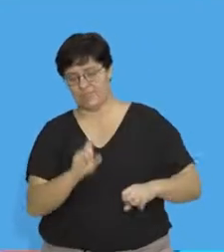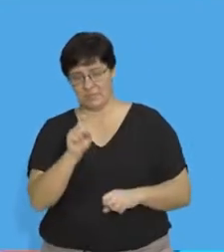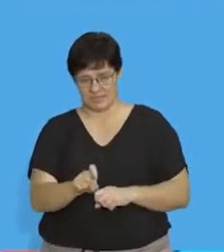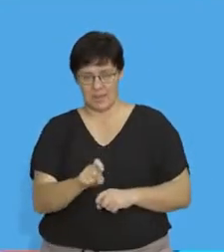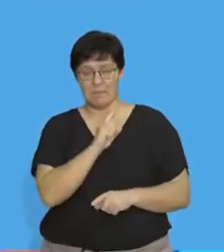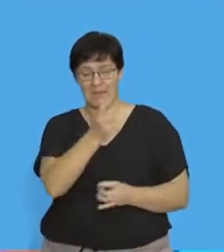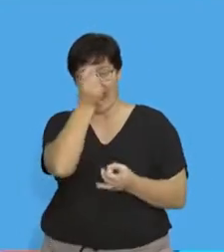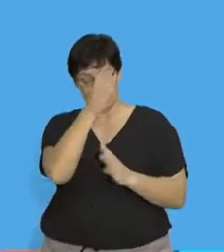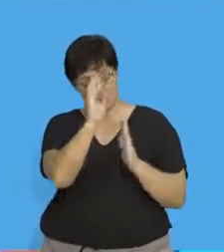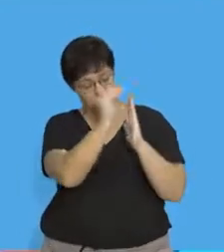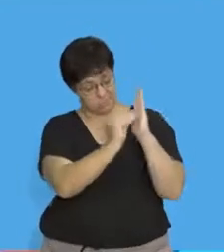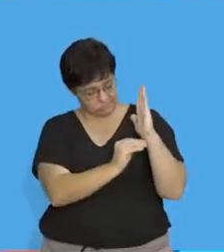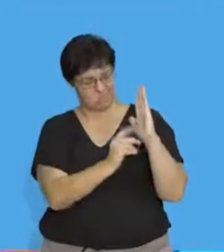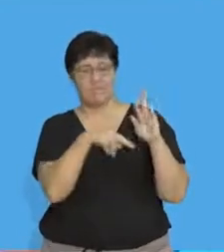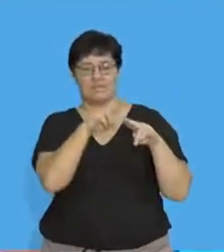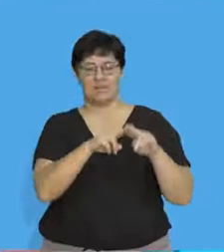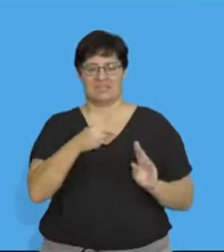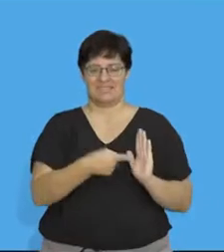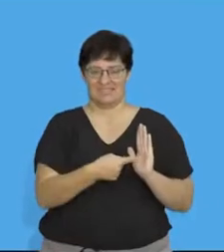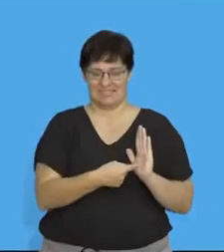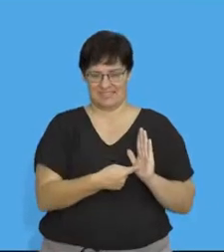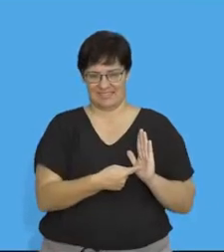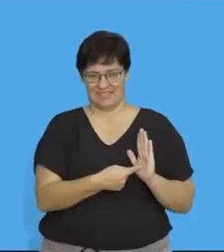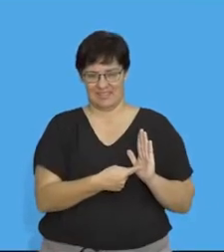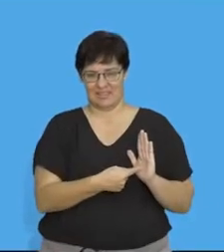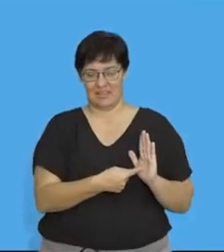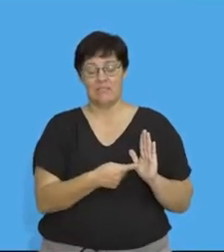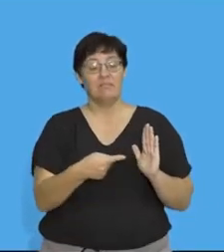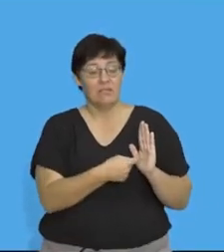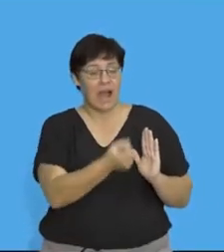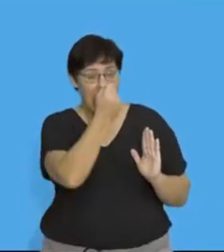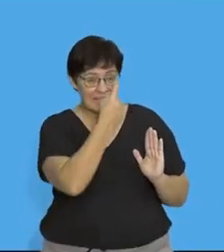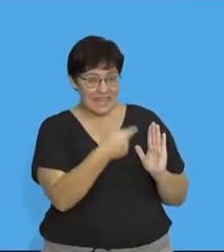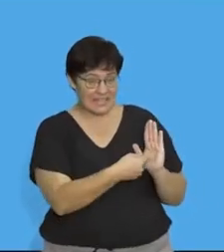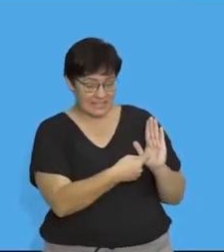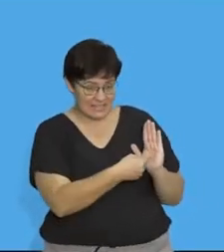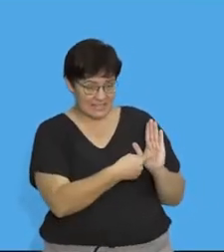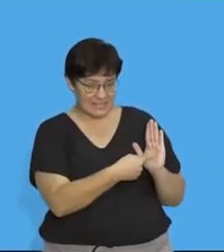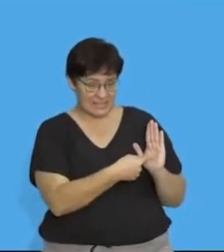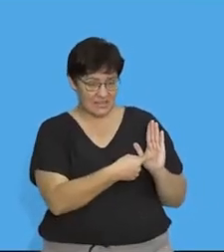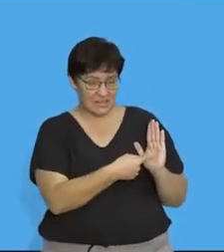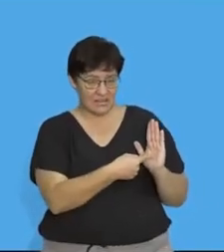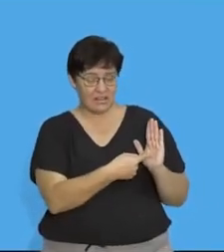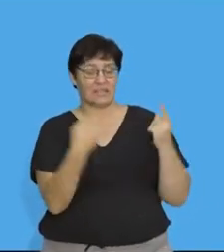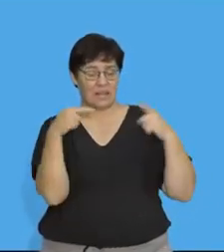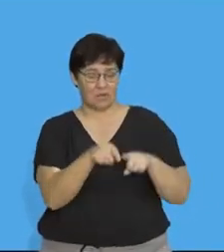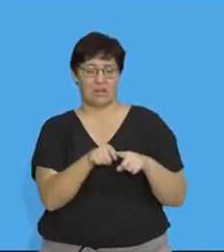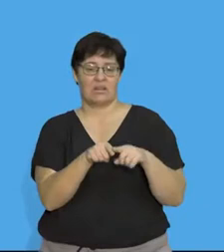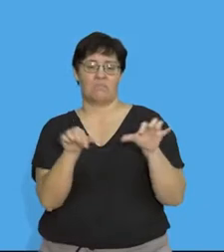to do that. So please make sure that you understand the conditions for directly proportional,